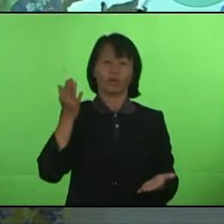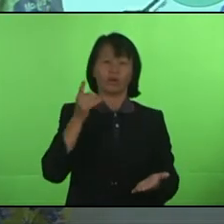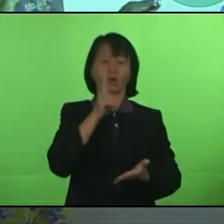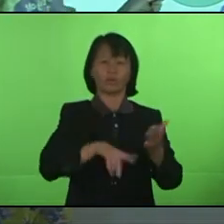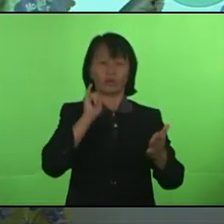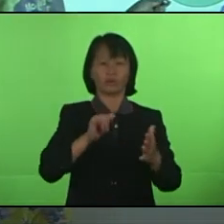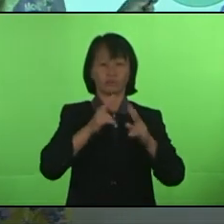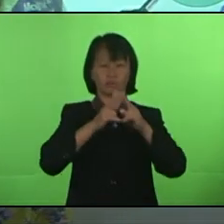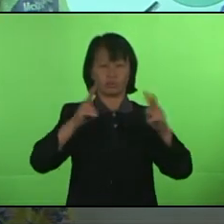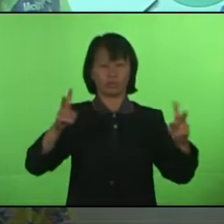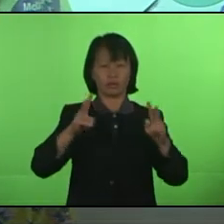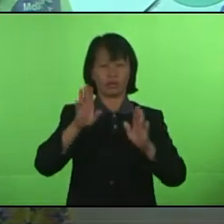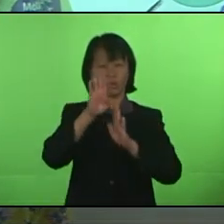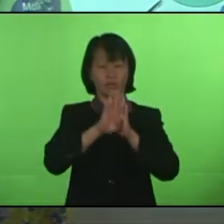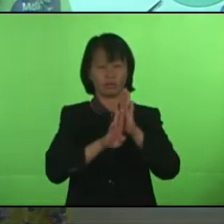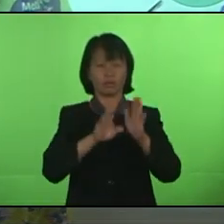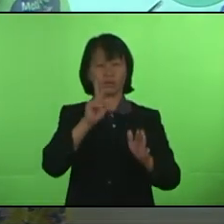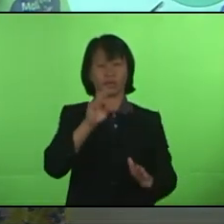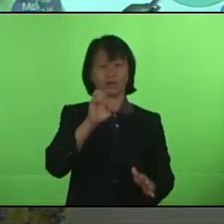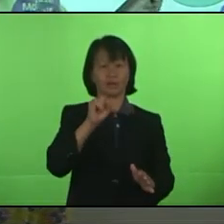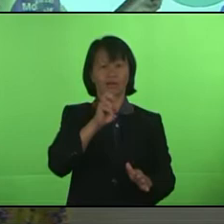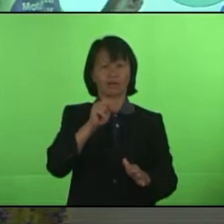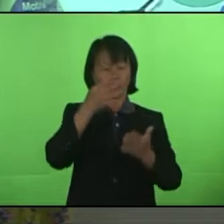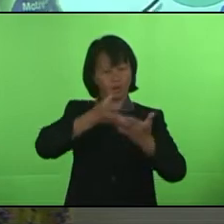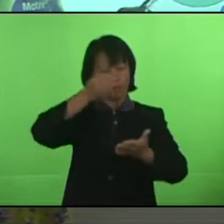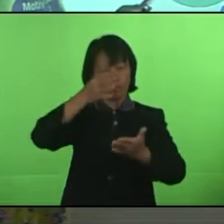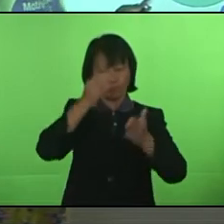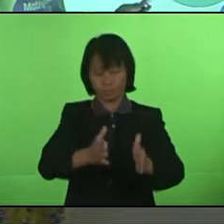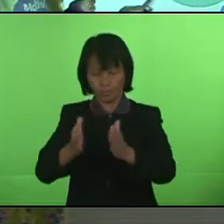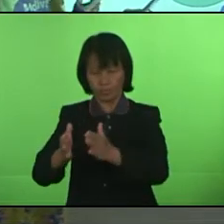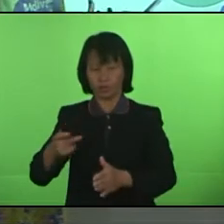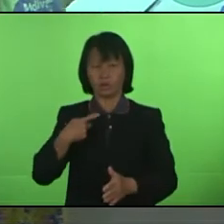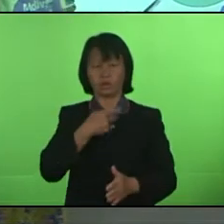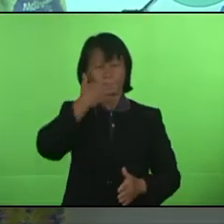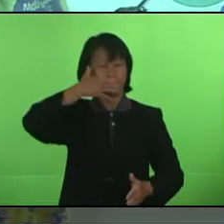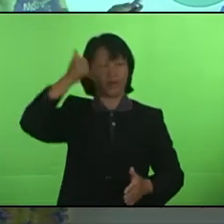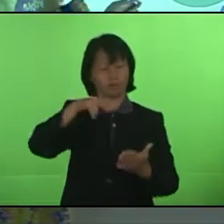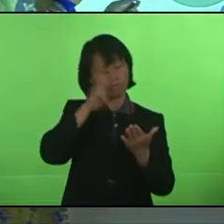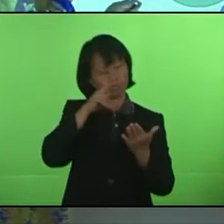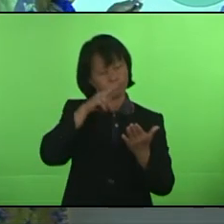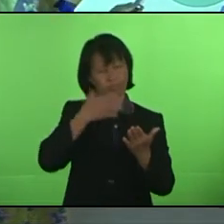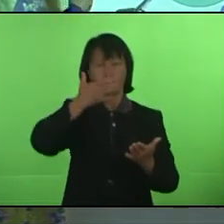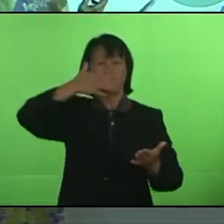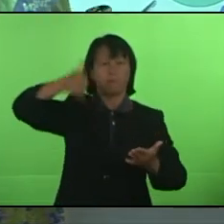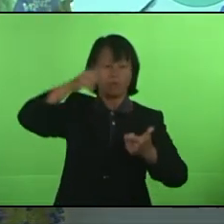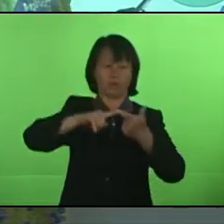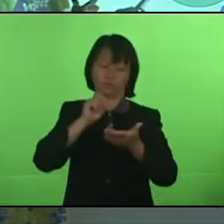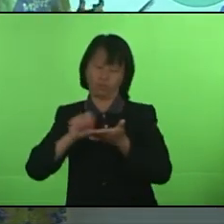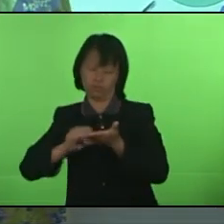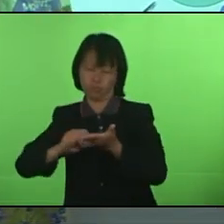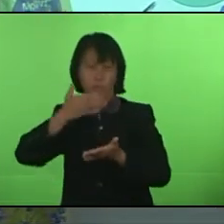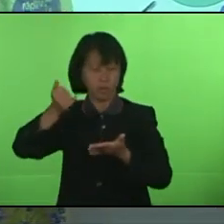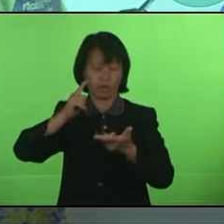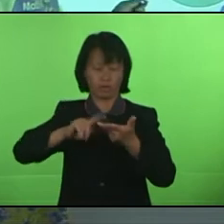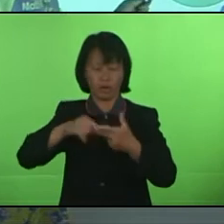most effective learning strategies. So we learn how to be better readers, how to be better note takers,